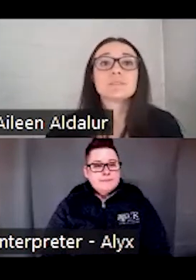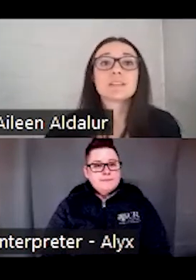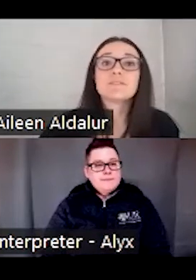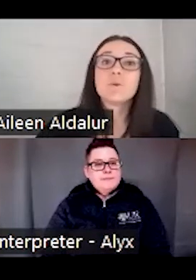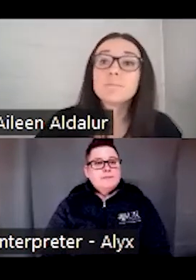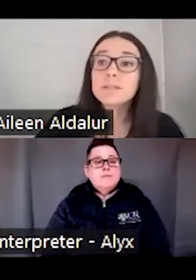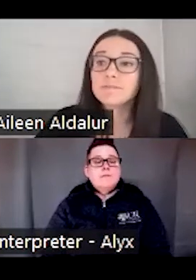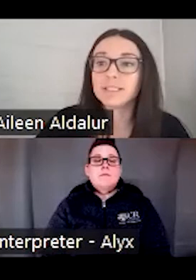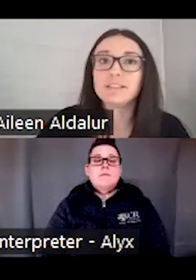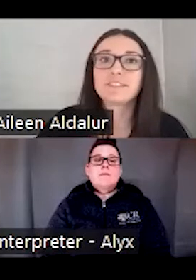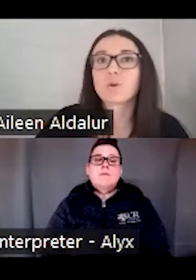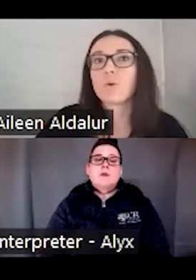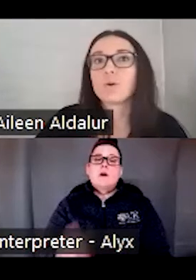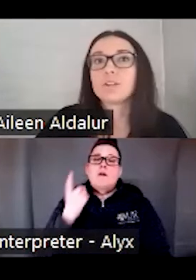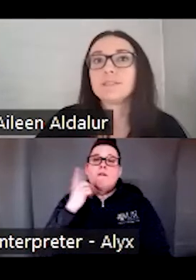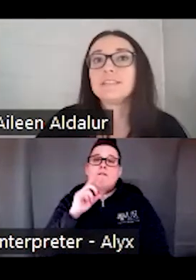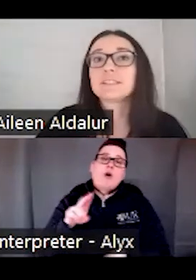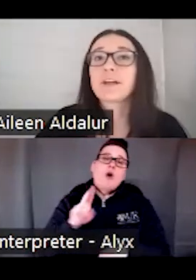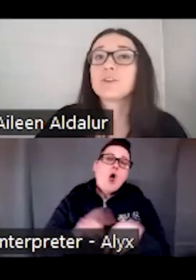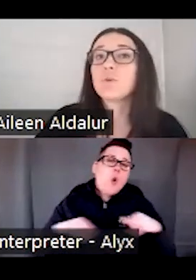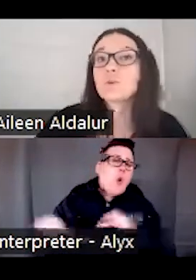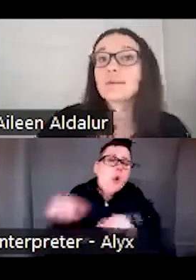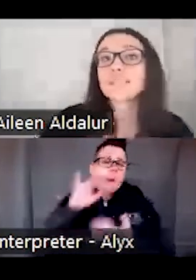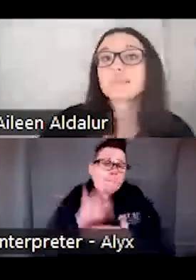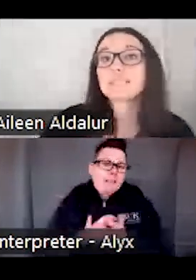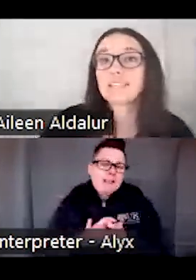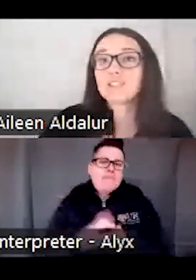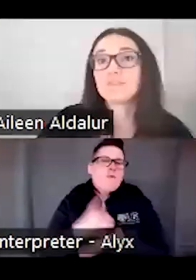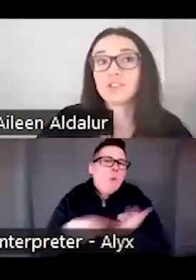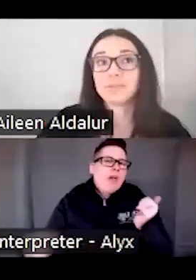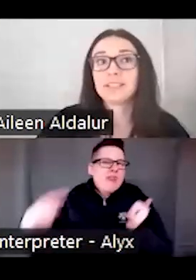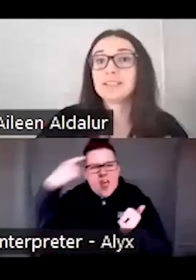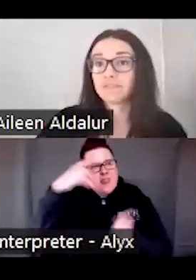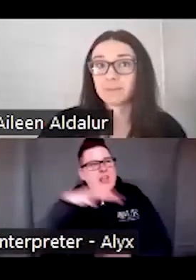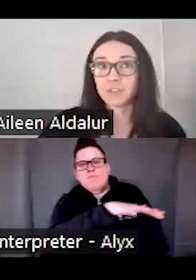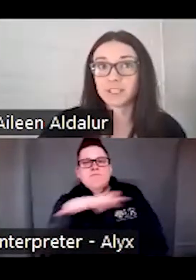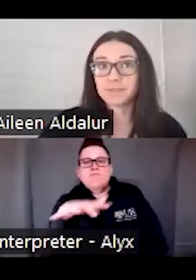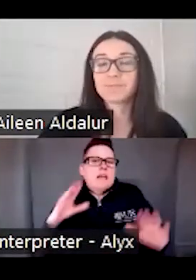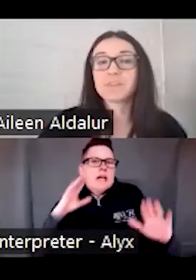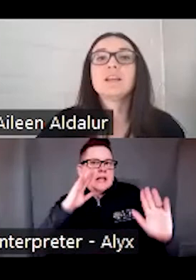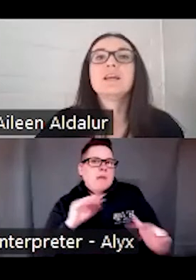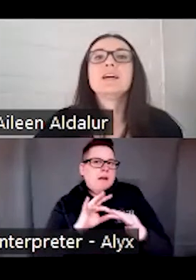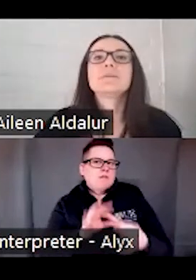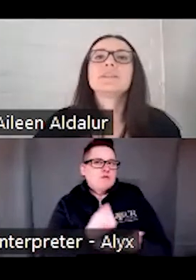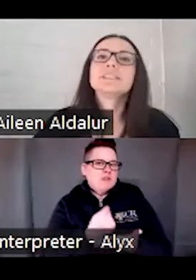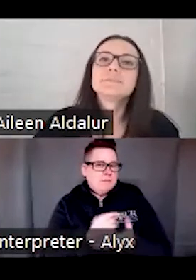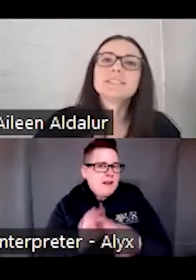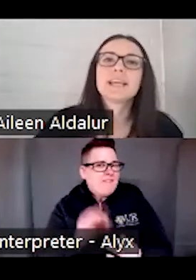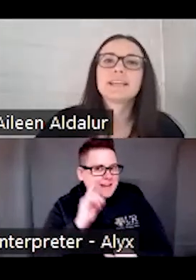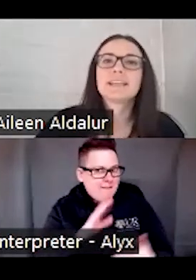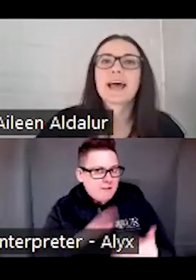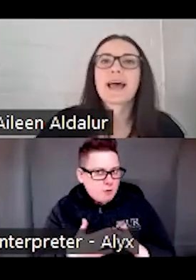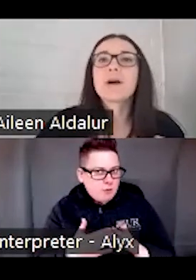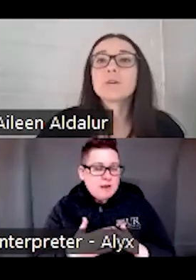In terms of normative beliefs, or the beliefs about the normative expectations of treatment in the deaf community, the